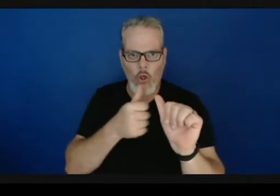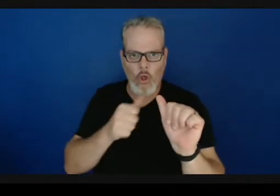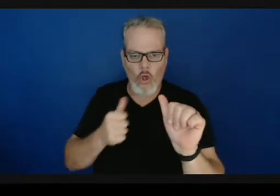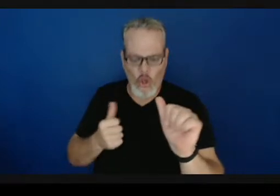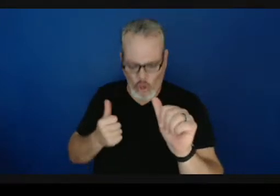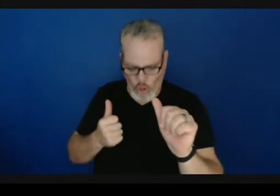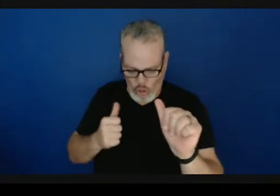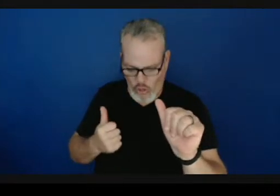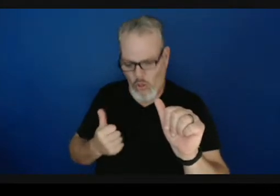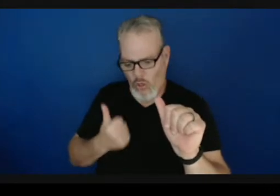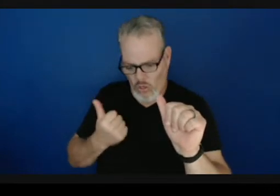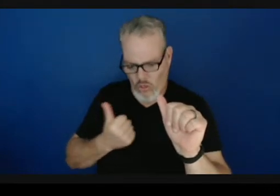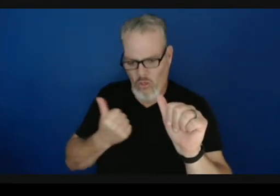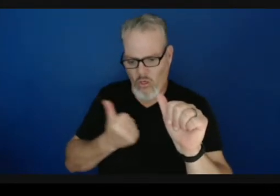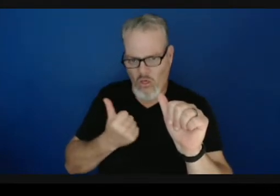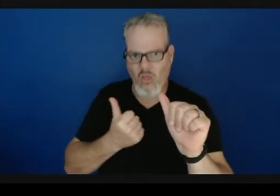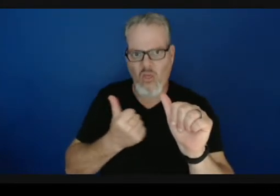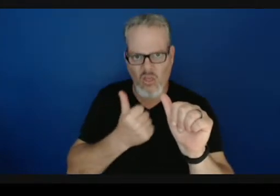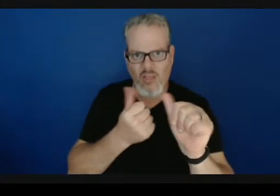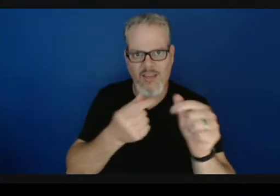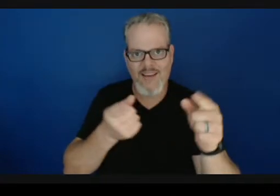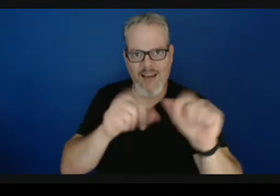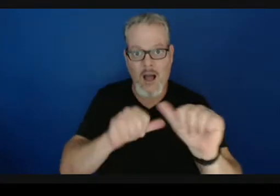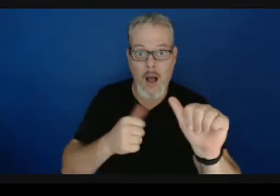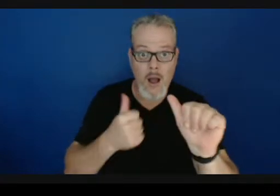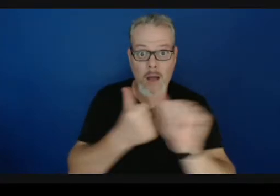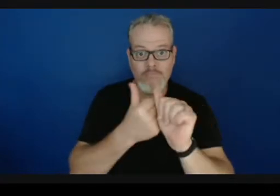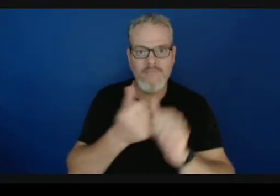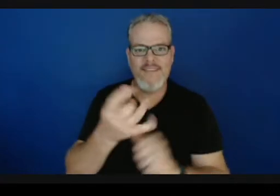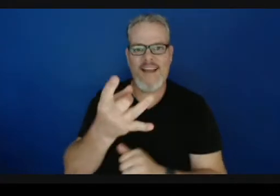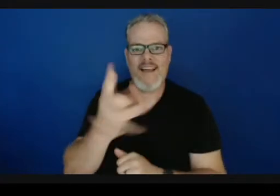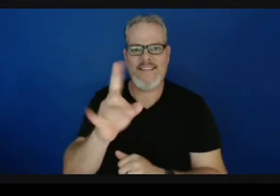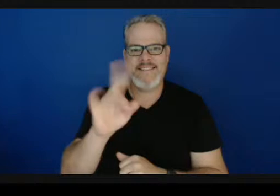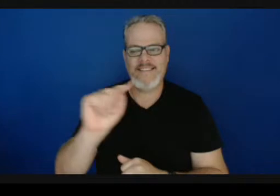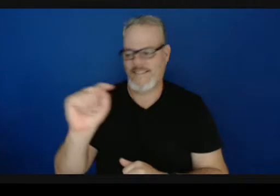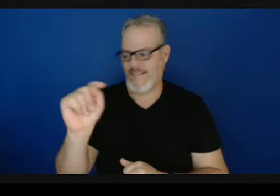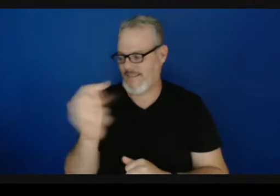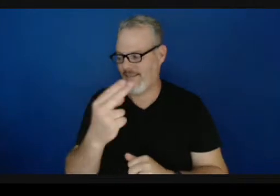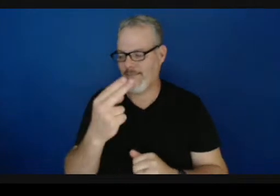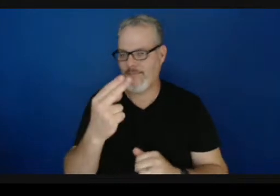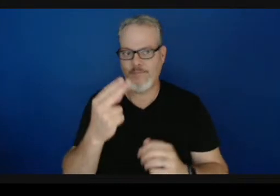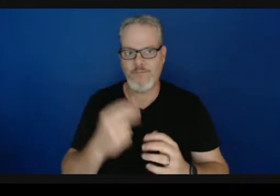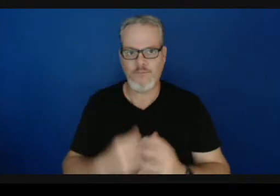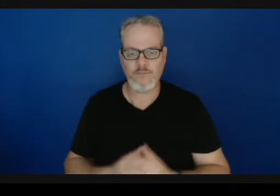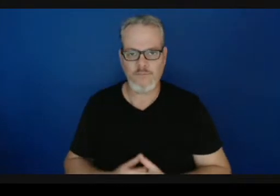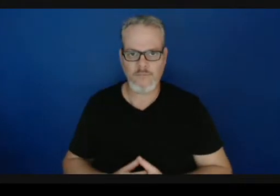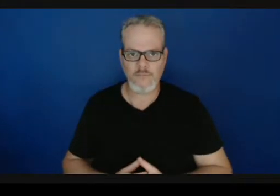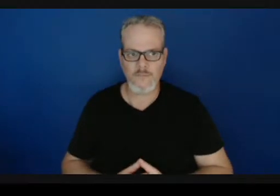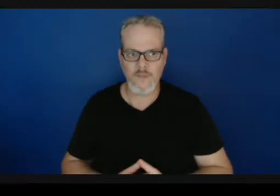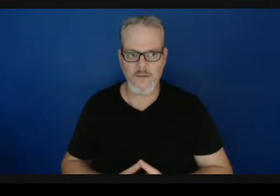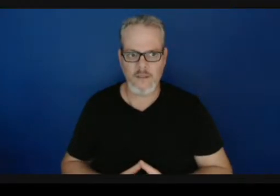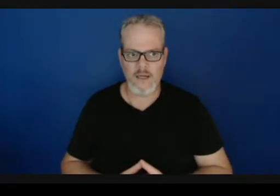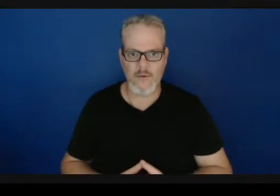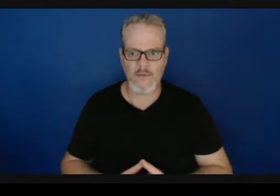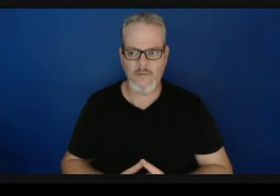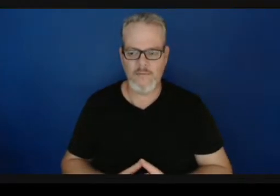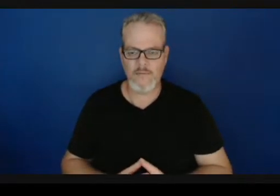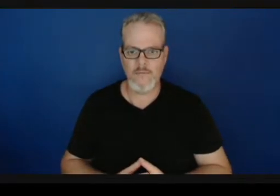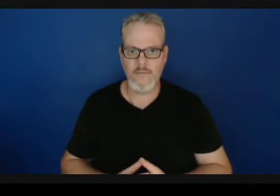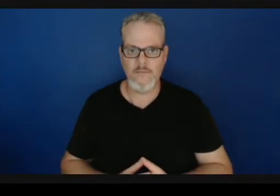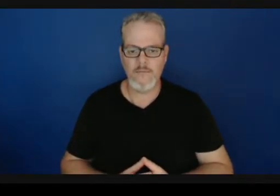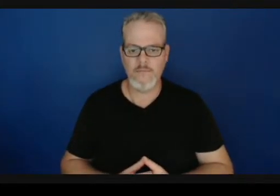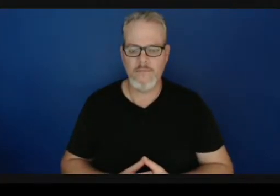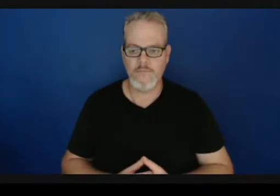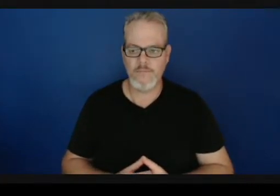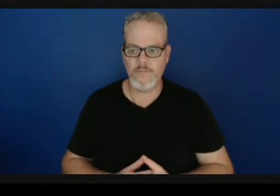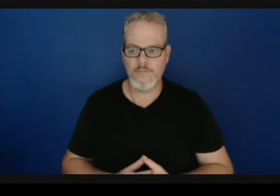the 18th or so. And so maybe a little bit of delay from the pulse moving from the summit to the rift before starting over again. That seems to